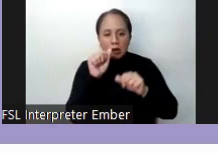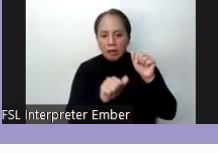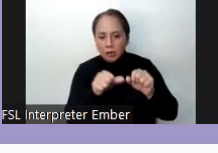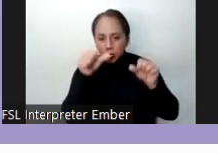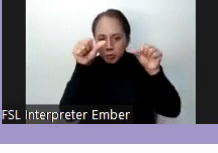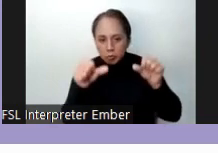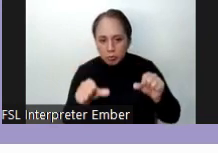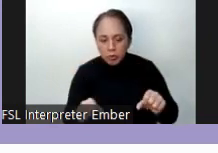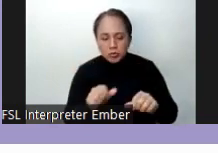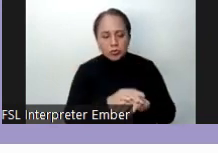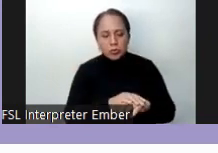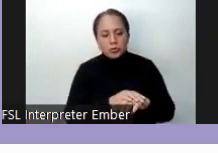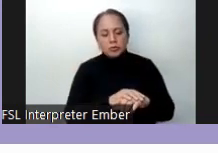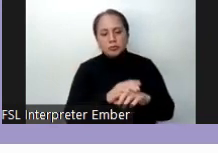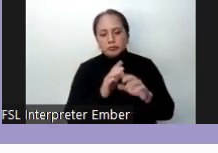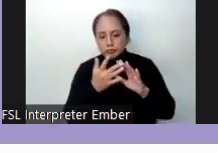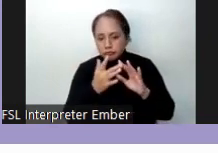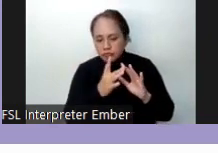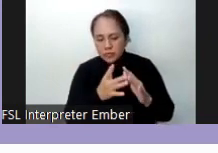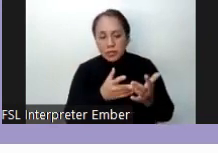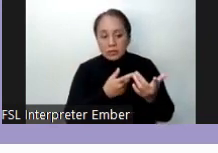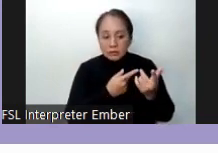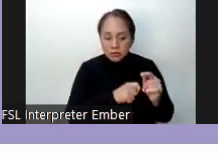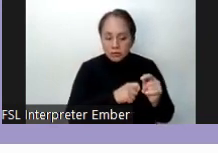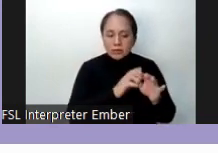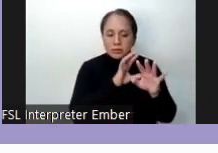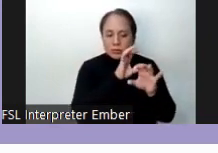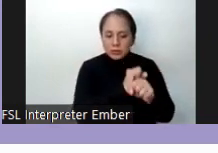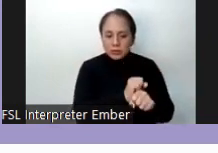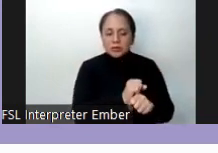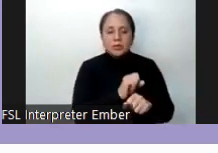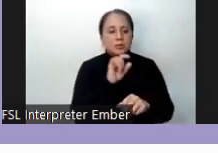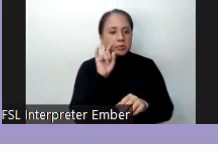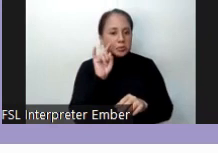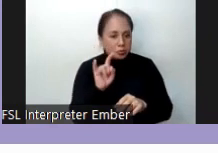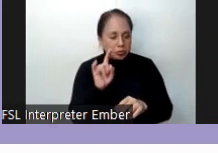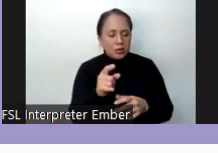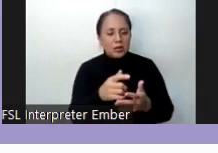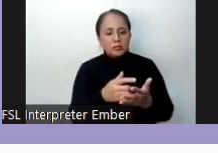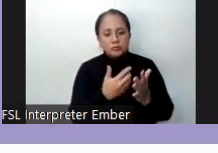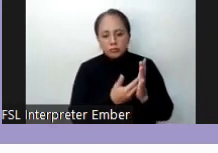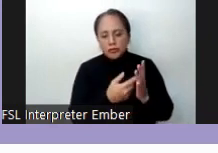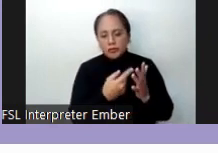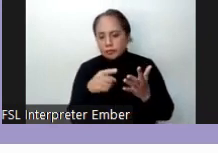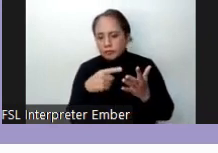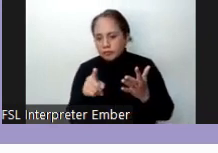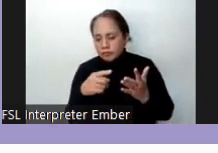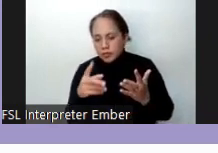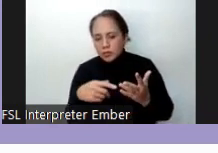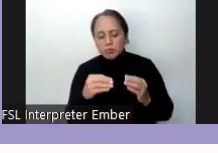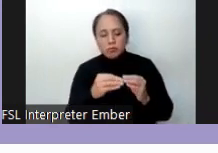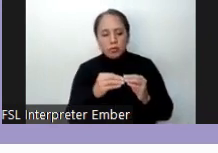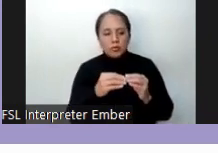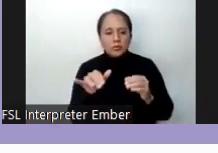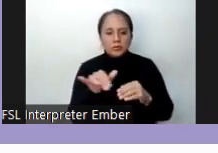posts online. Those who trust traditional mainstream media and legitimate fact-checking sites are more